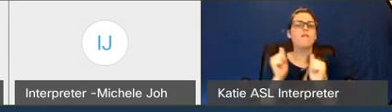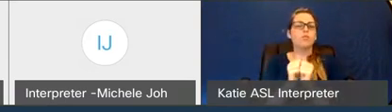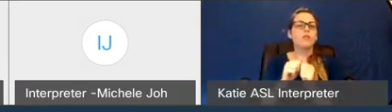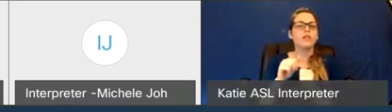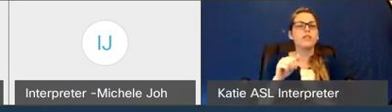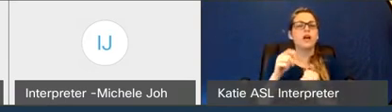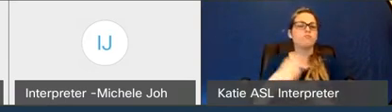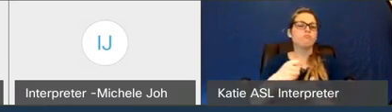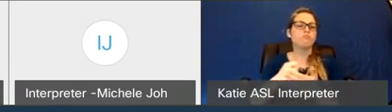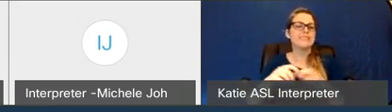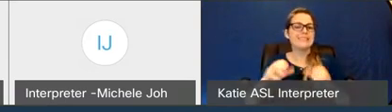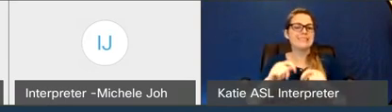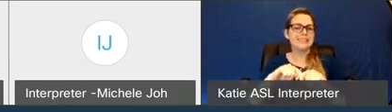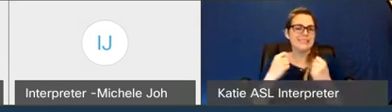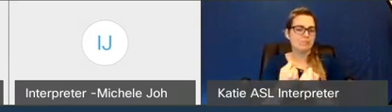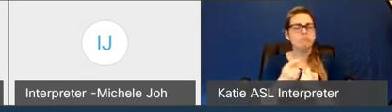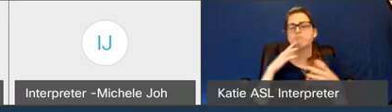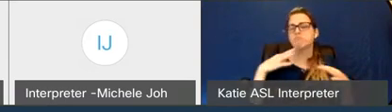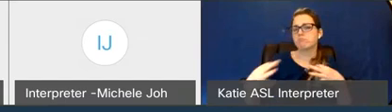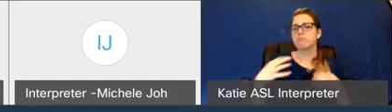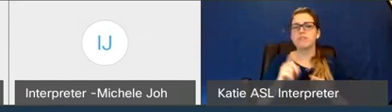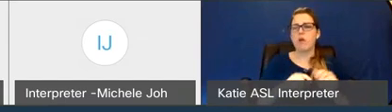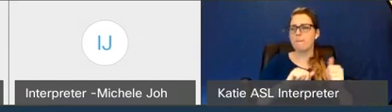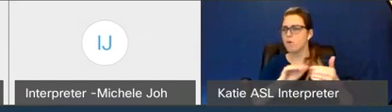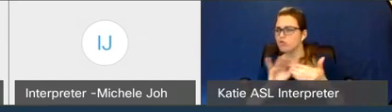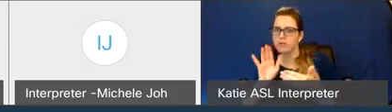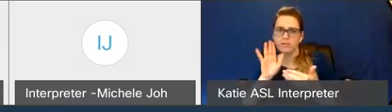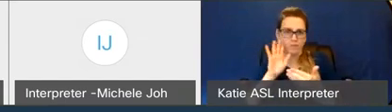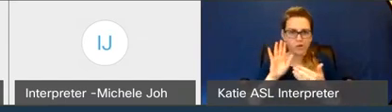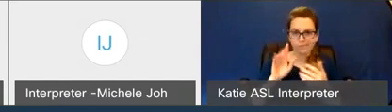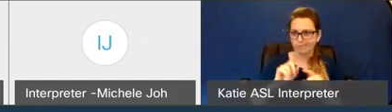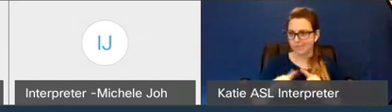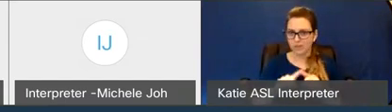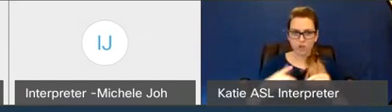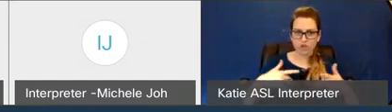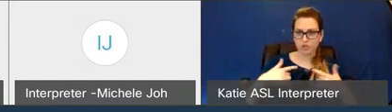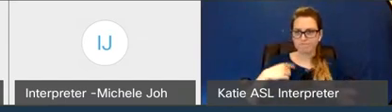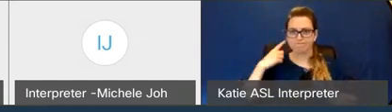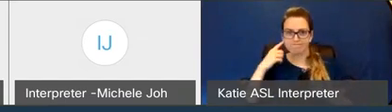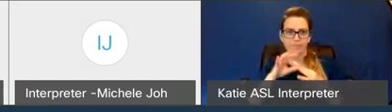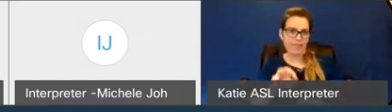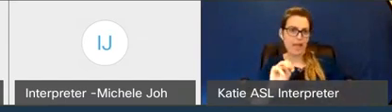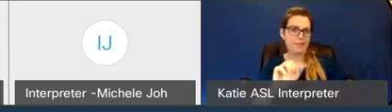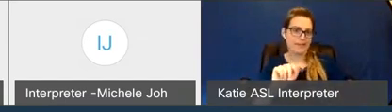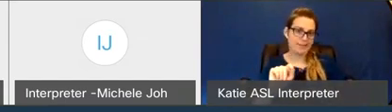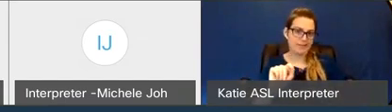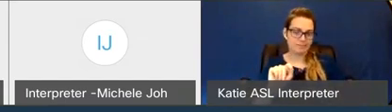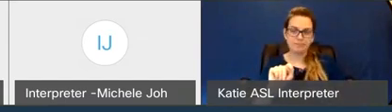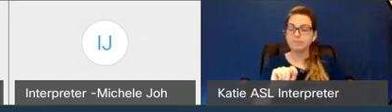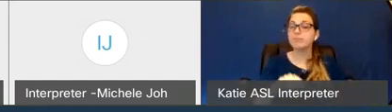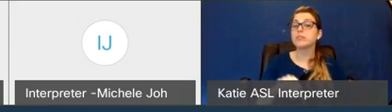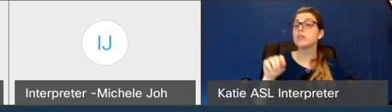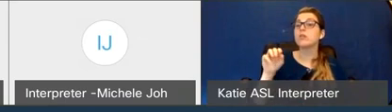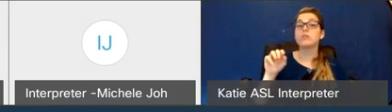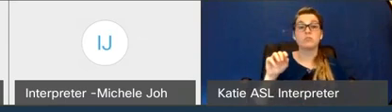outline several approaches for addressing these common concerns about MAT. A site-specific strategy to overcome MAT resistance will be